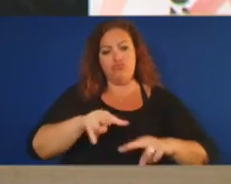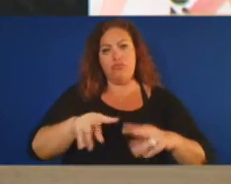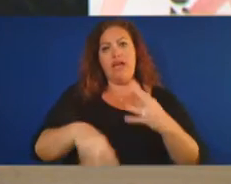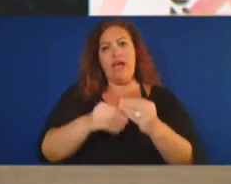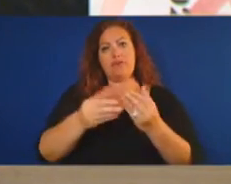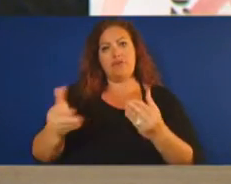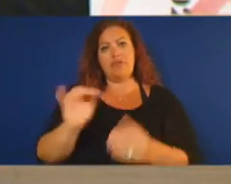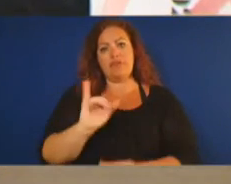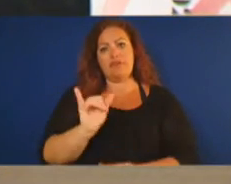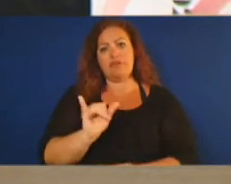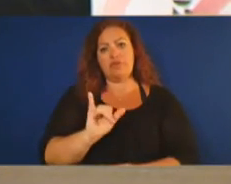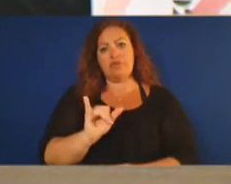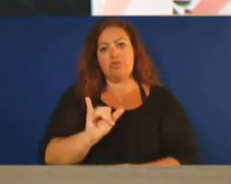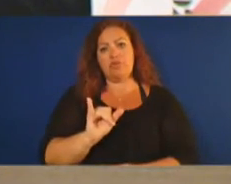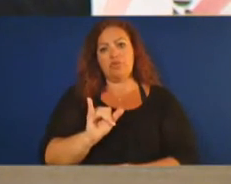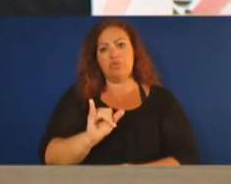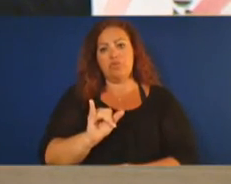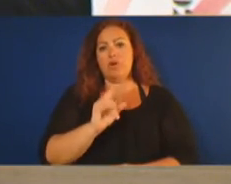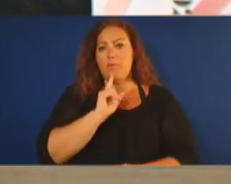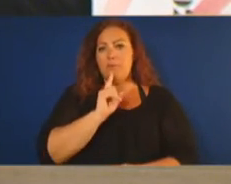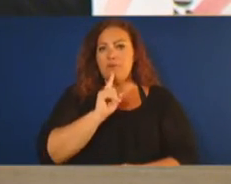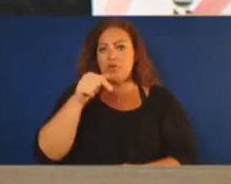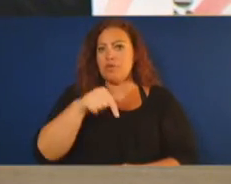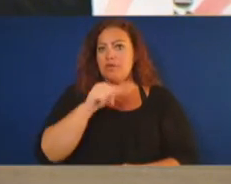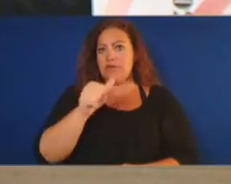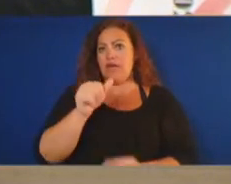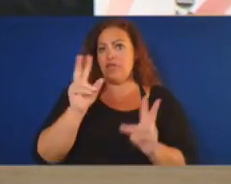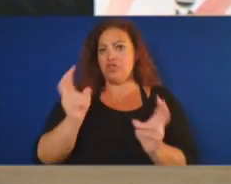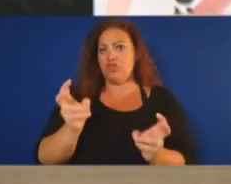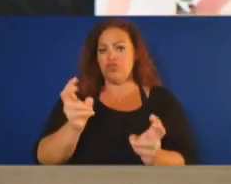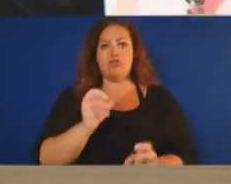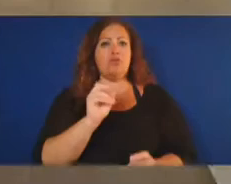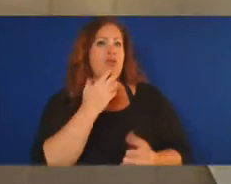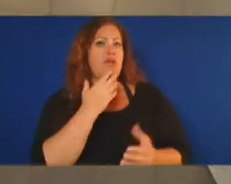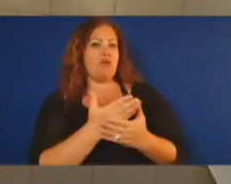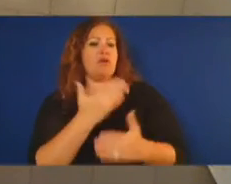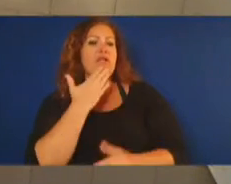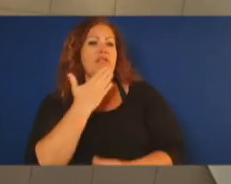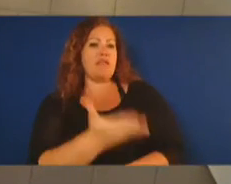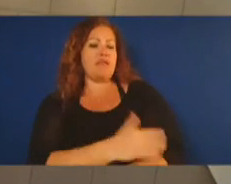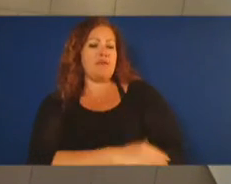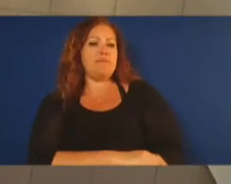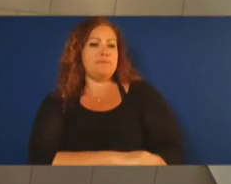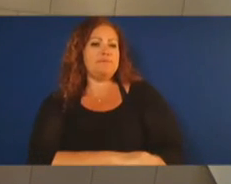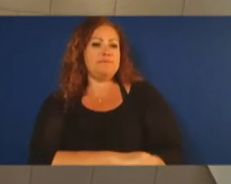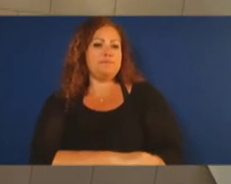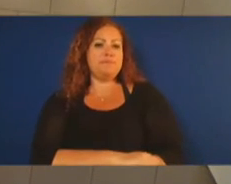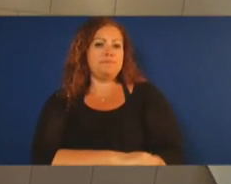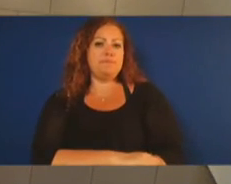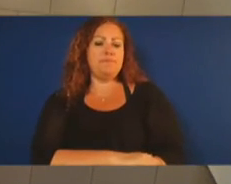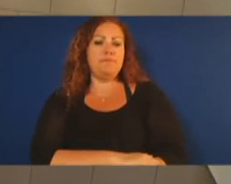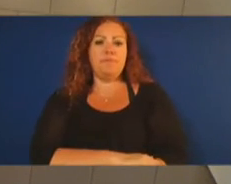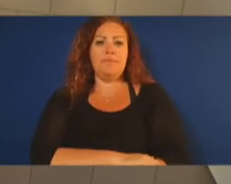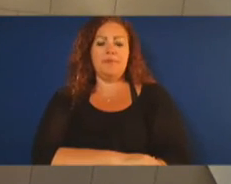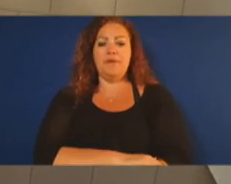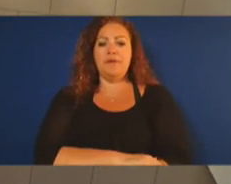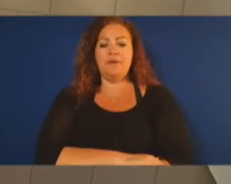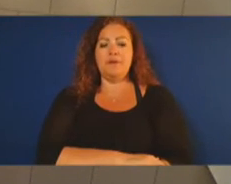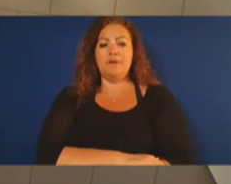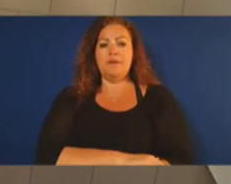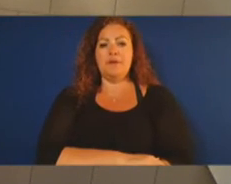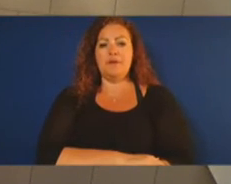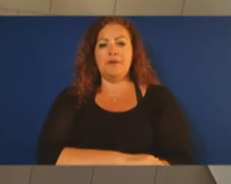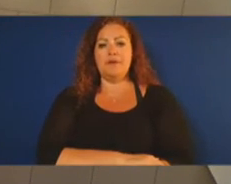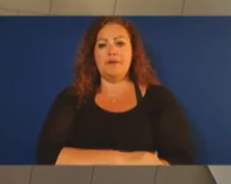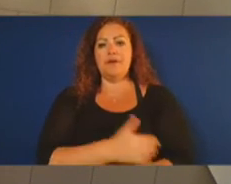to uh make sure this is not an issue good okay thank you I have um there's a